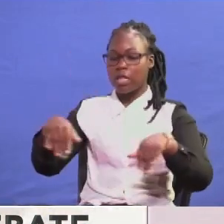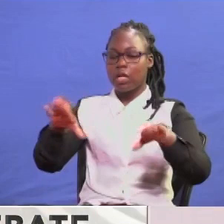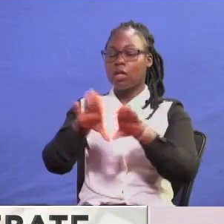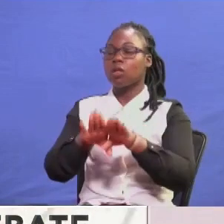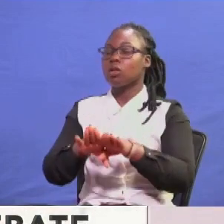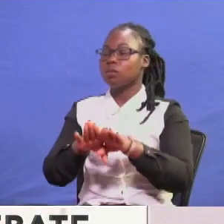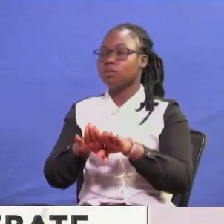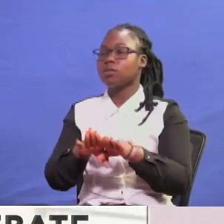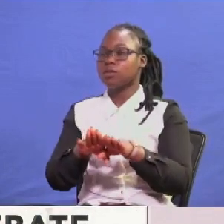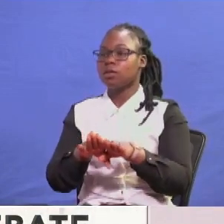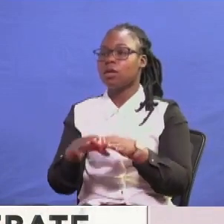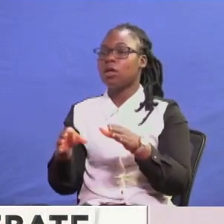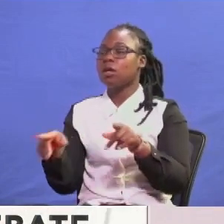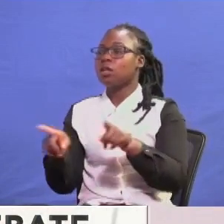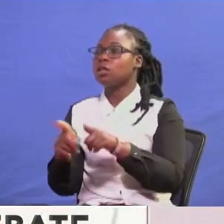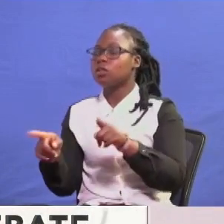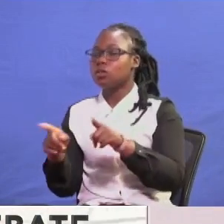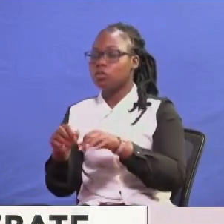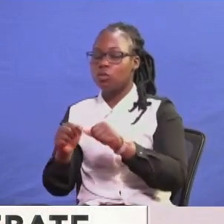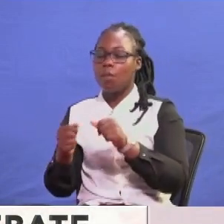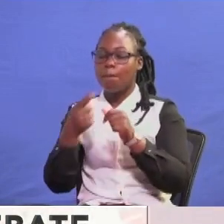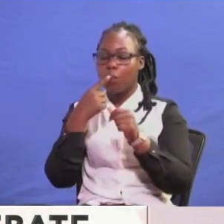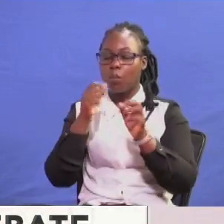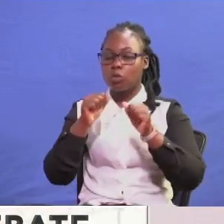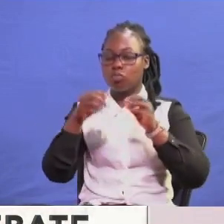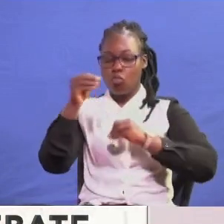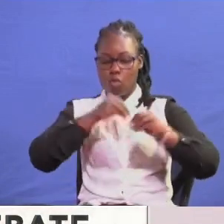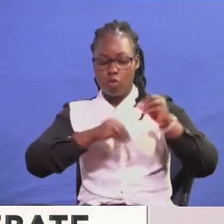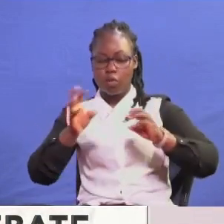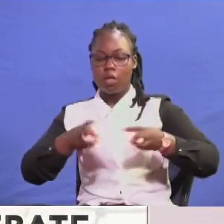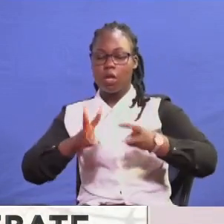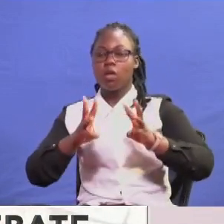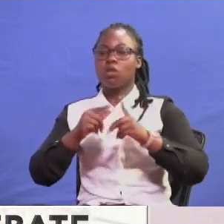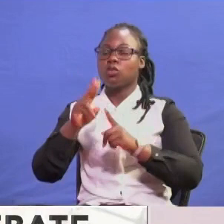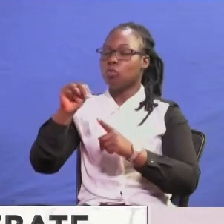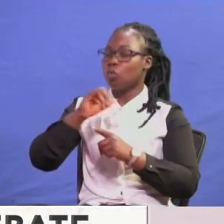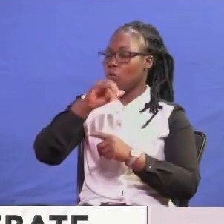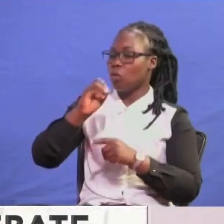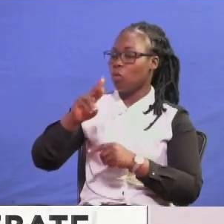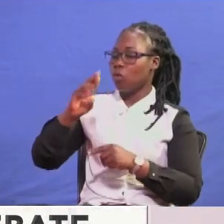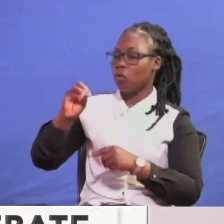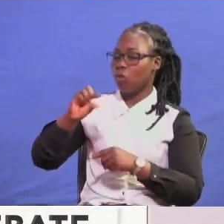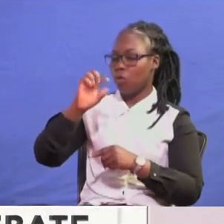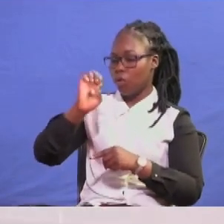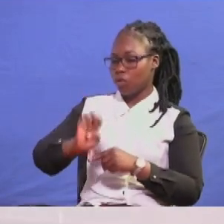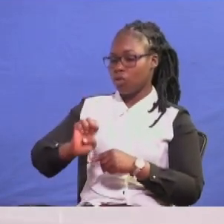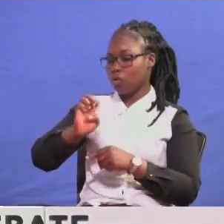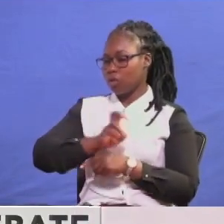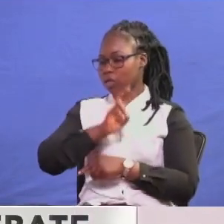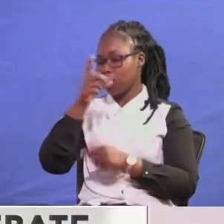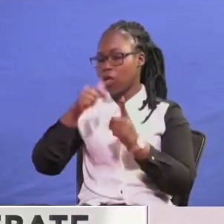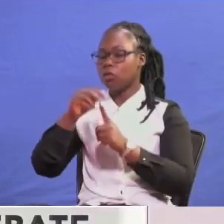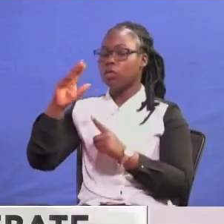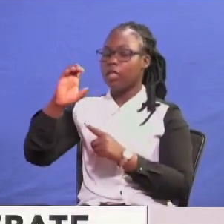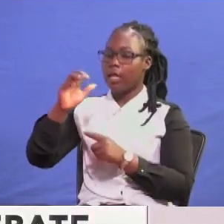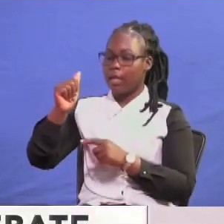course you can contribute or weigh into Njoroge's views in regard to these CAS